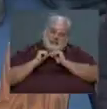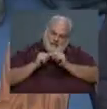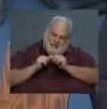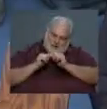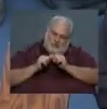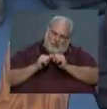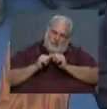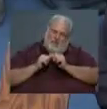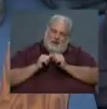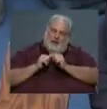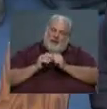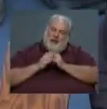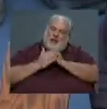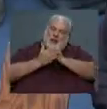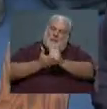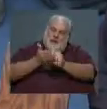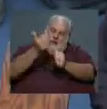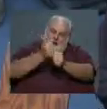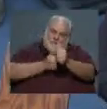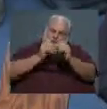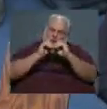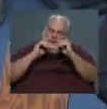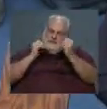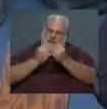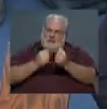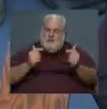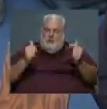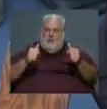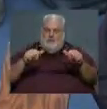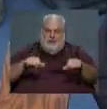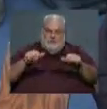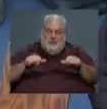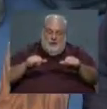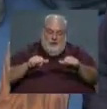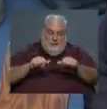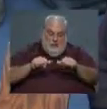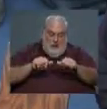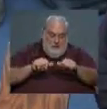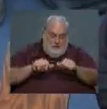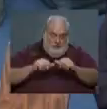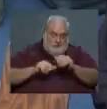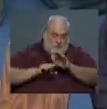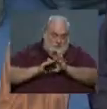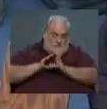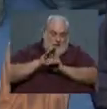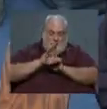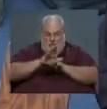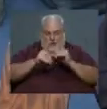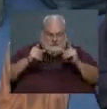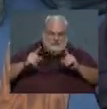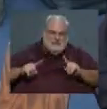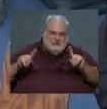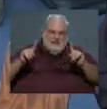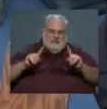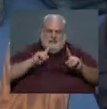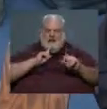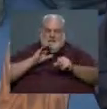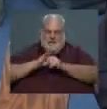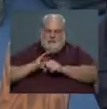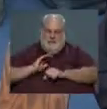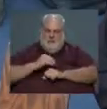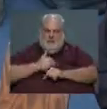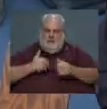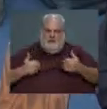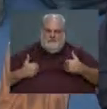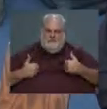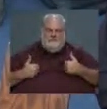We want to still help every organization in the city, whether one of our contractors or not, build their capacity. That's our commitment to the community.